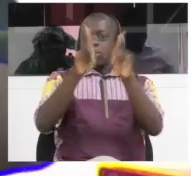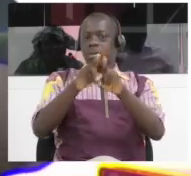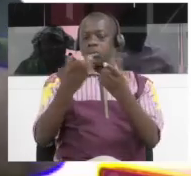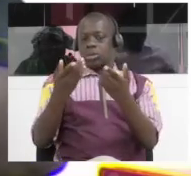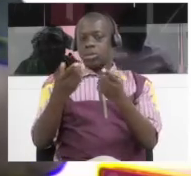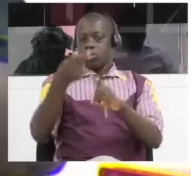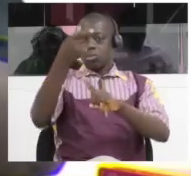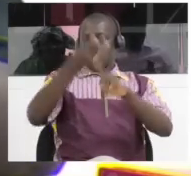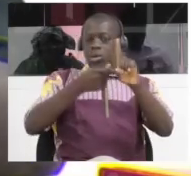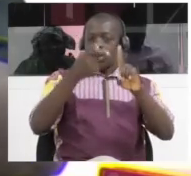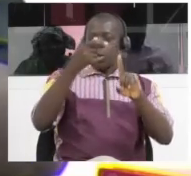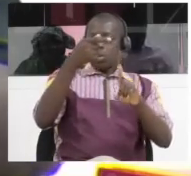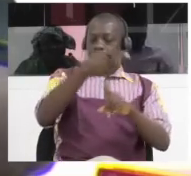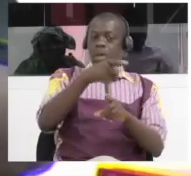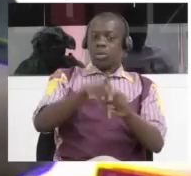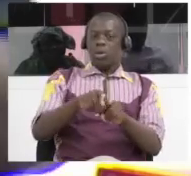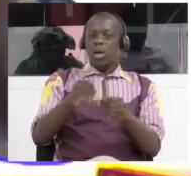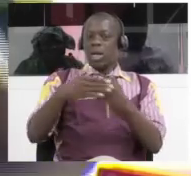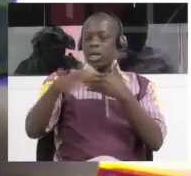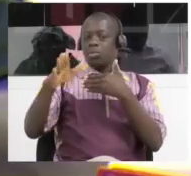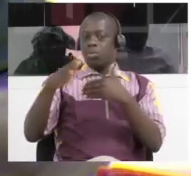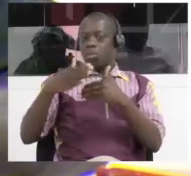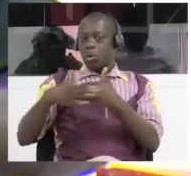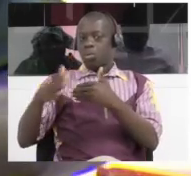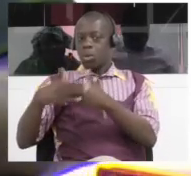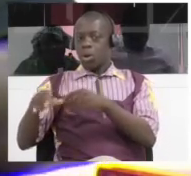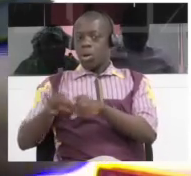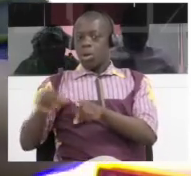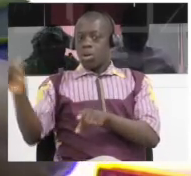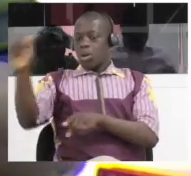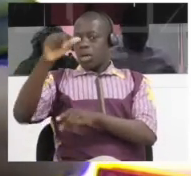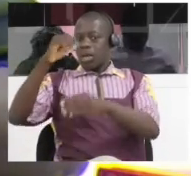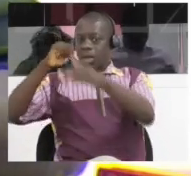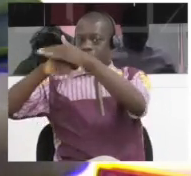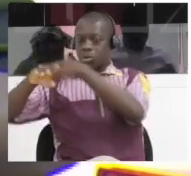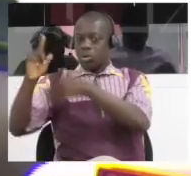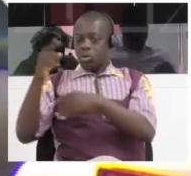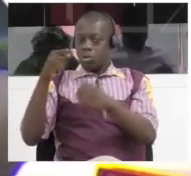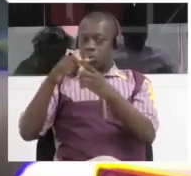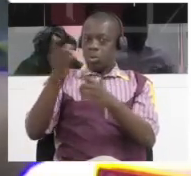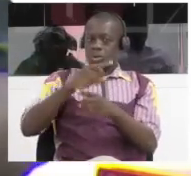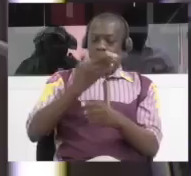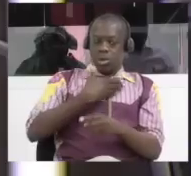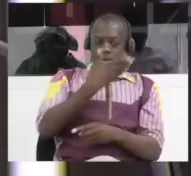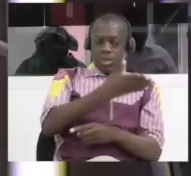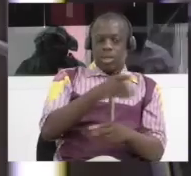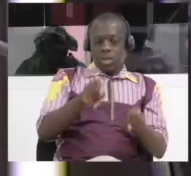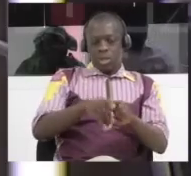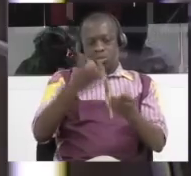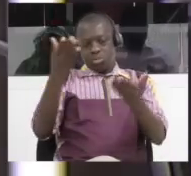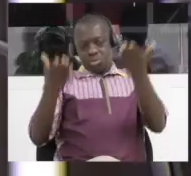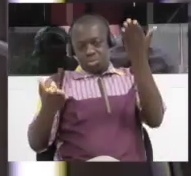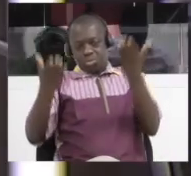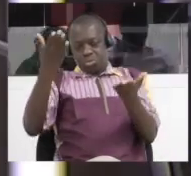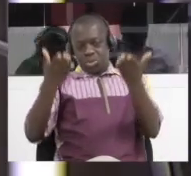capacity to earn more in another employment to what you have. If it is below what your qualifications are, then by